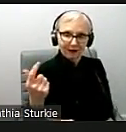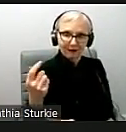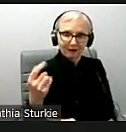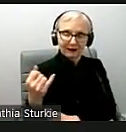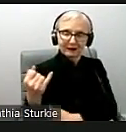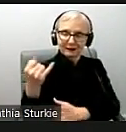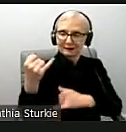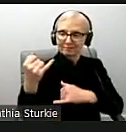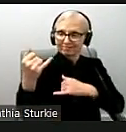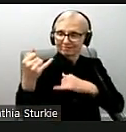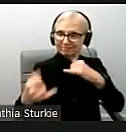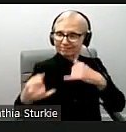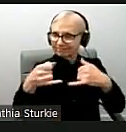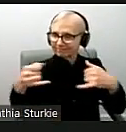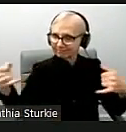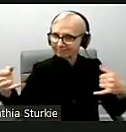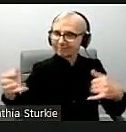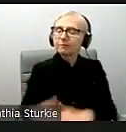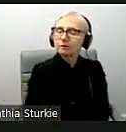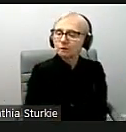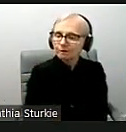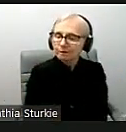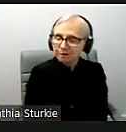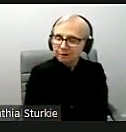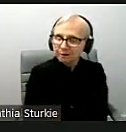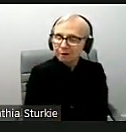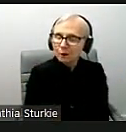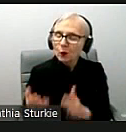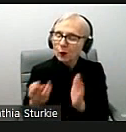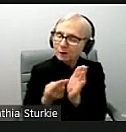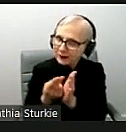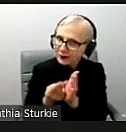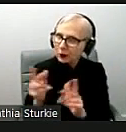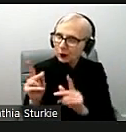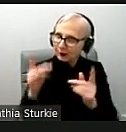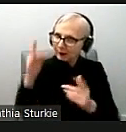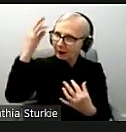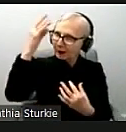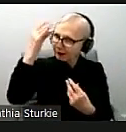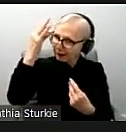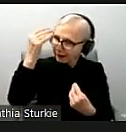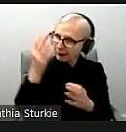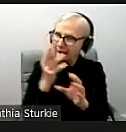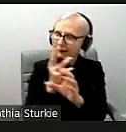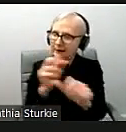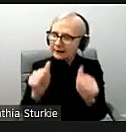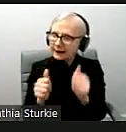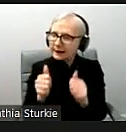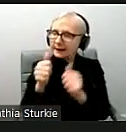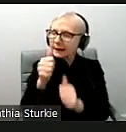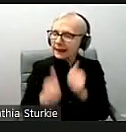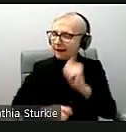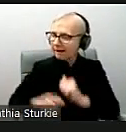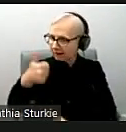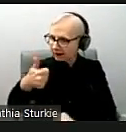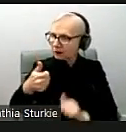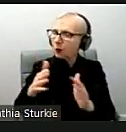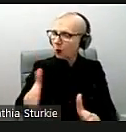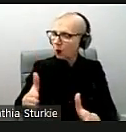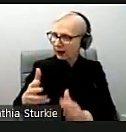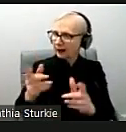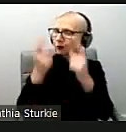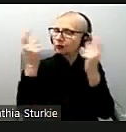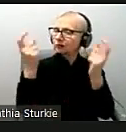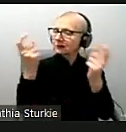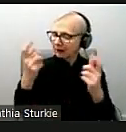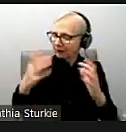deadline to get that shot. So really want to make sure that people are thinking about the safest way to celebrate our holidays this